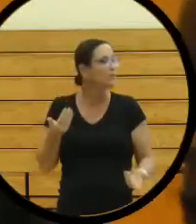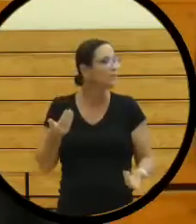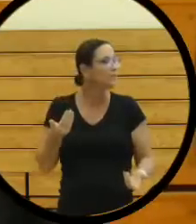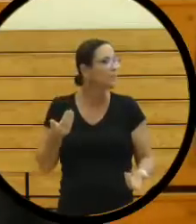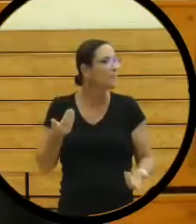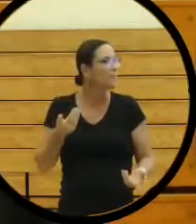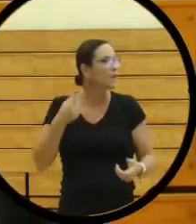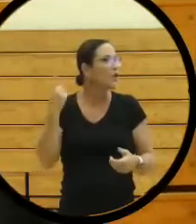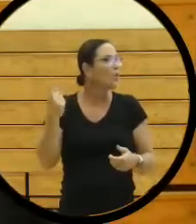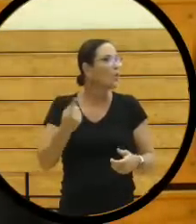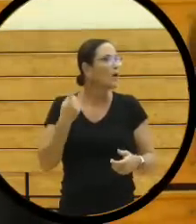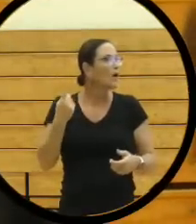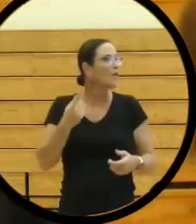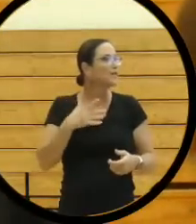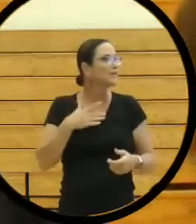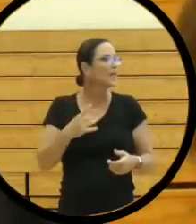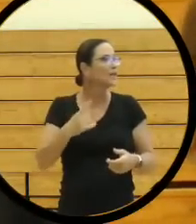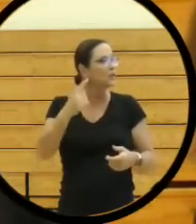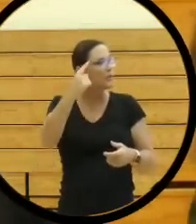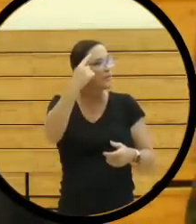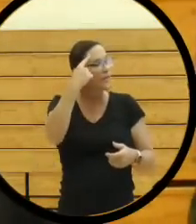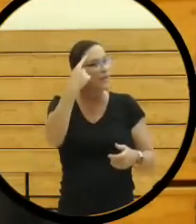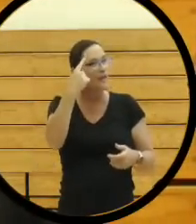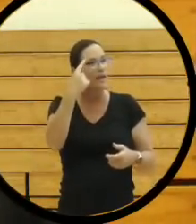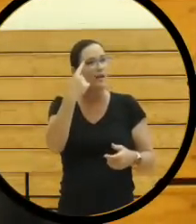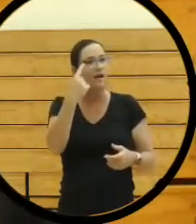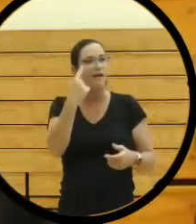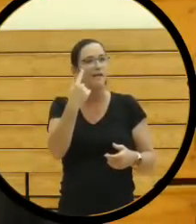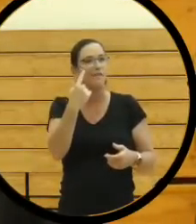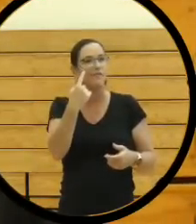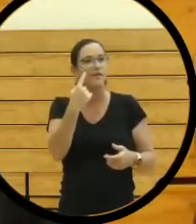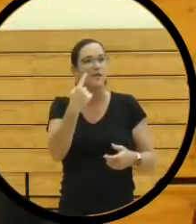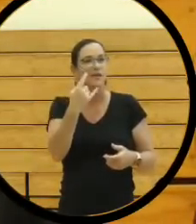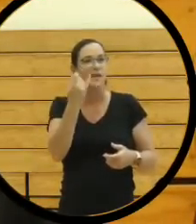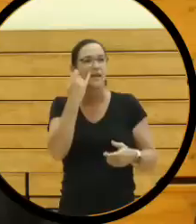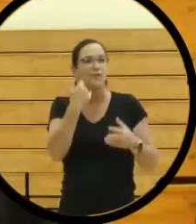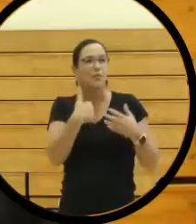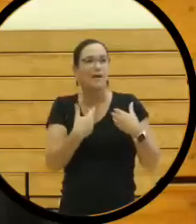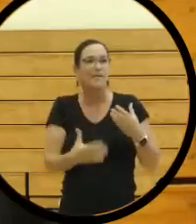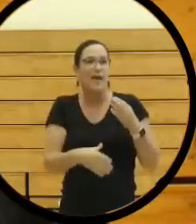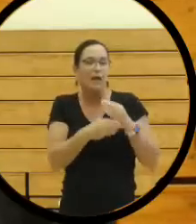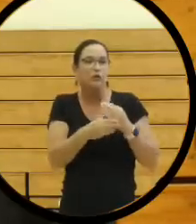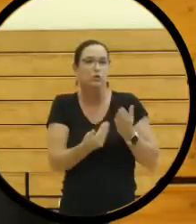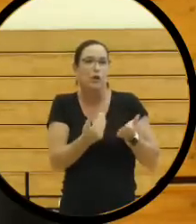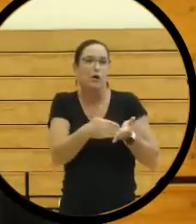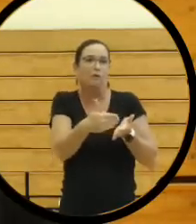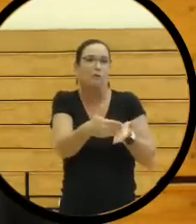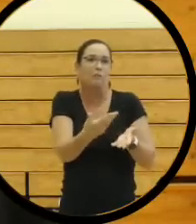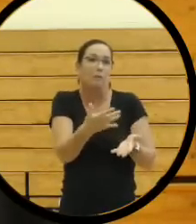Well, we always like to think of redundancy as something good. And so,